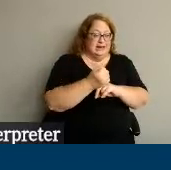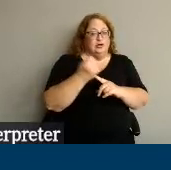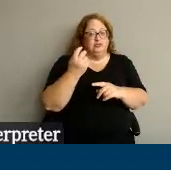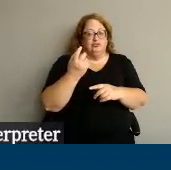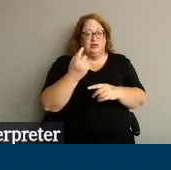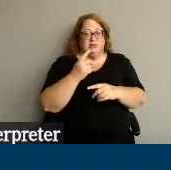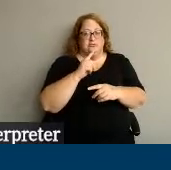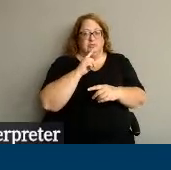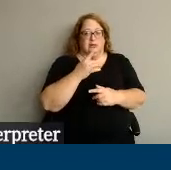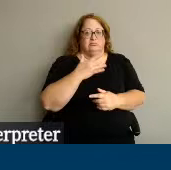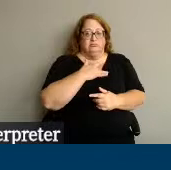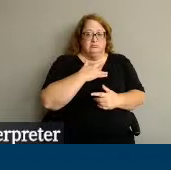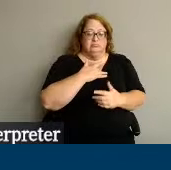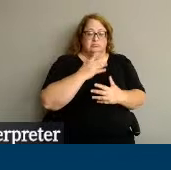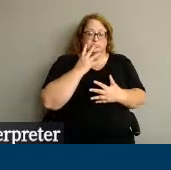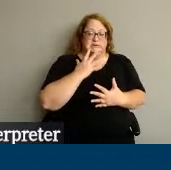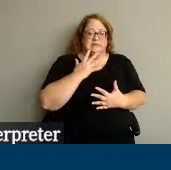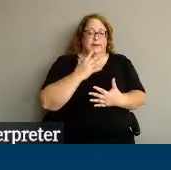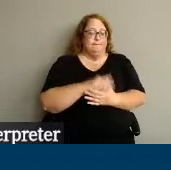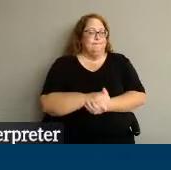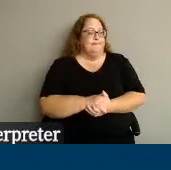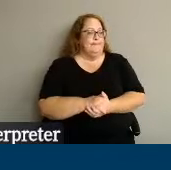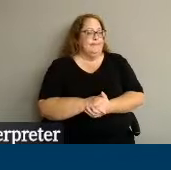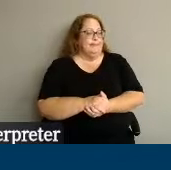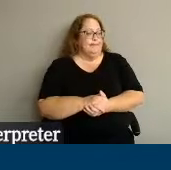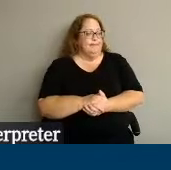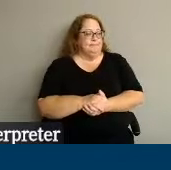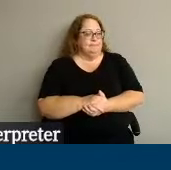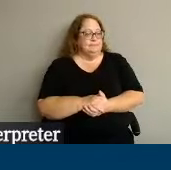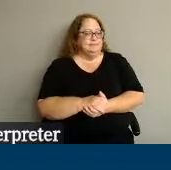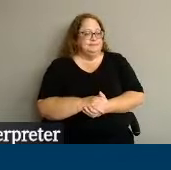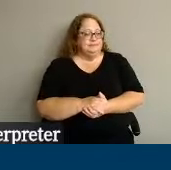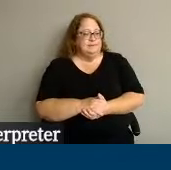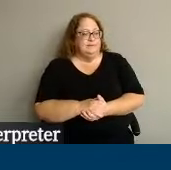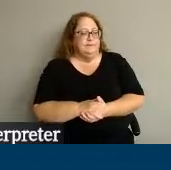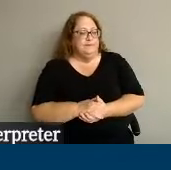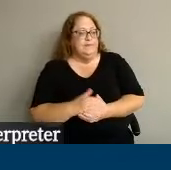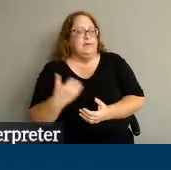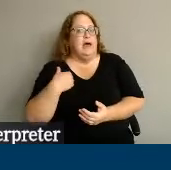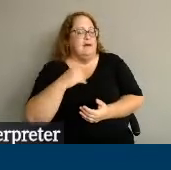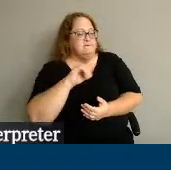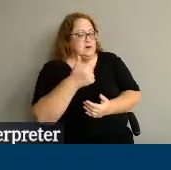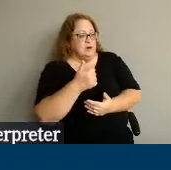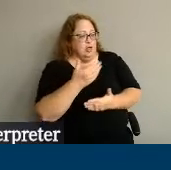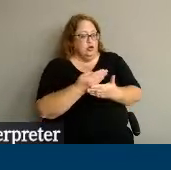It's disheartening. Yeah. I have a budget question.